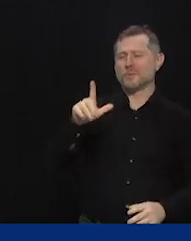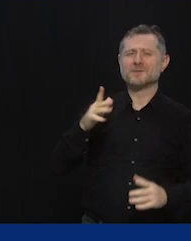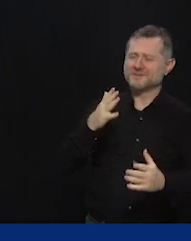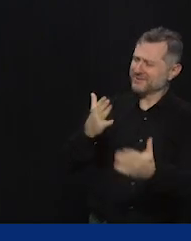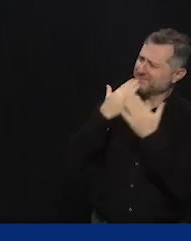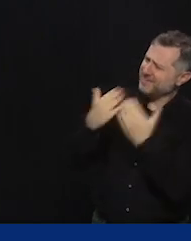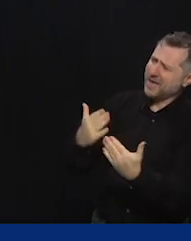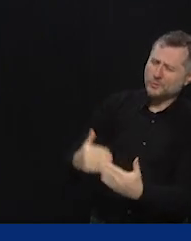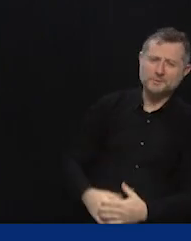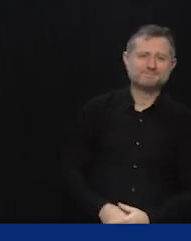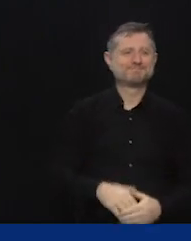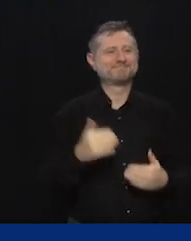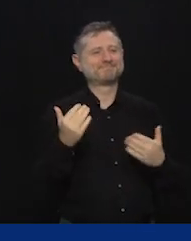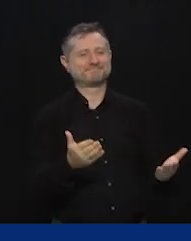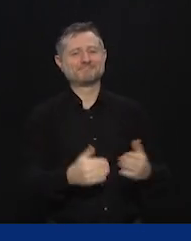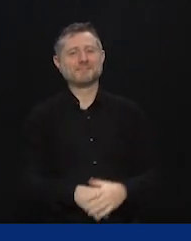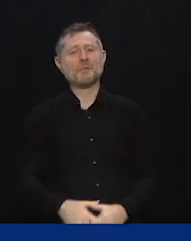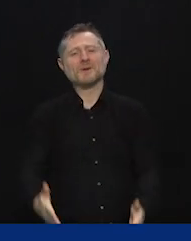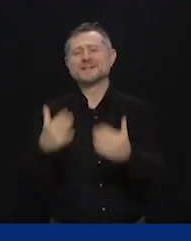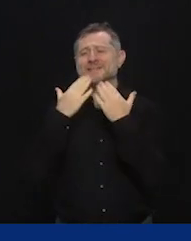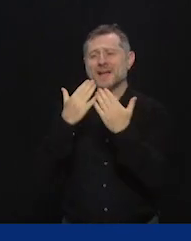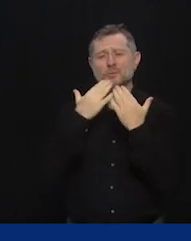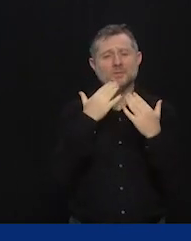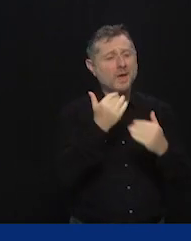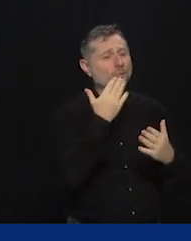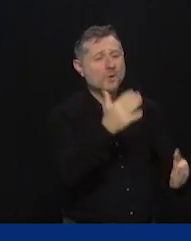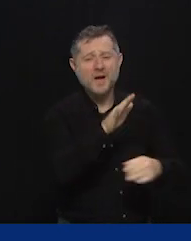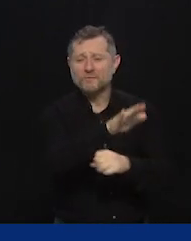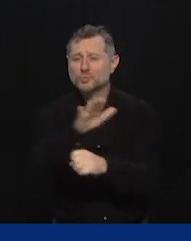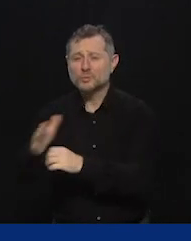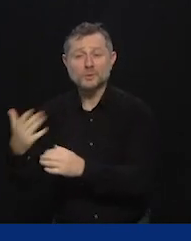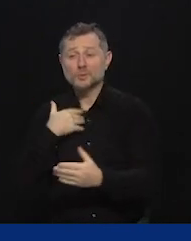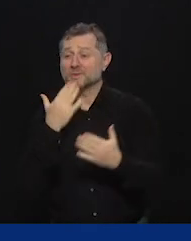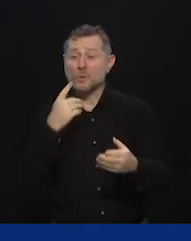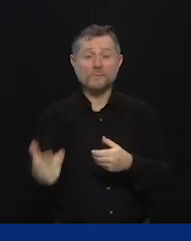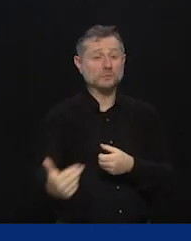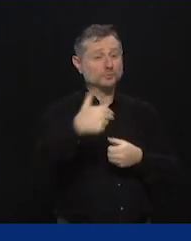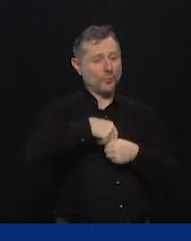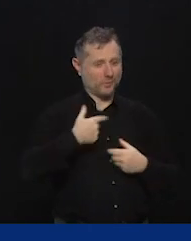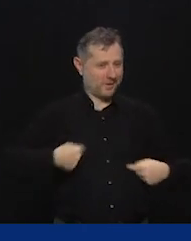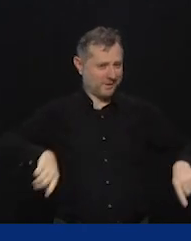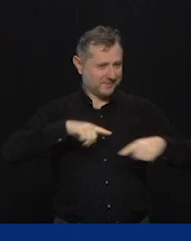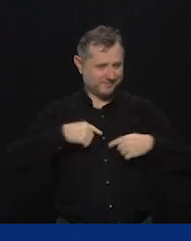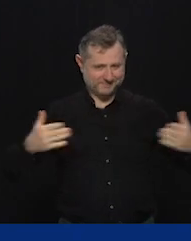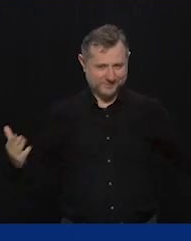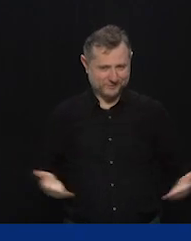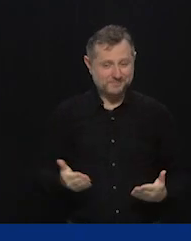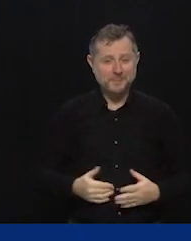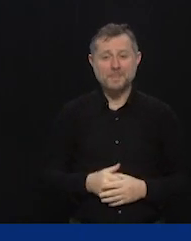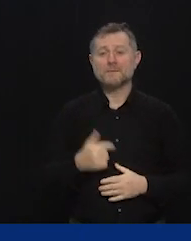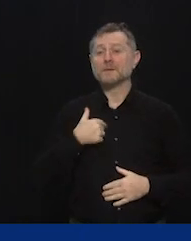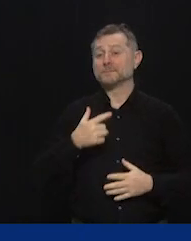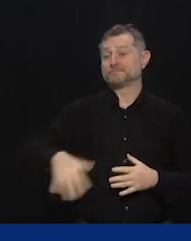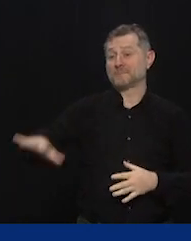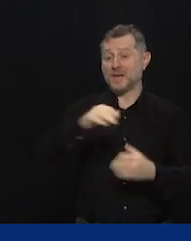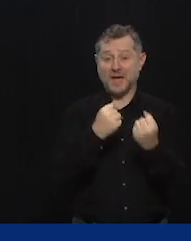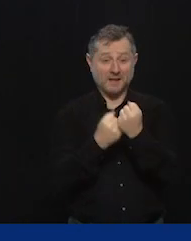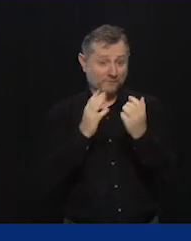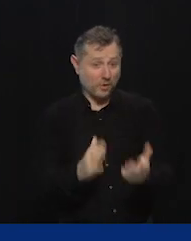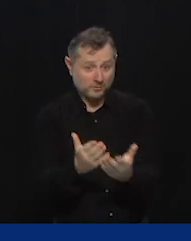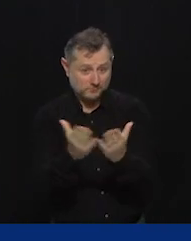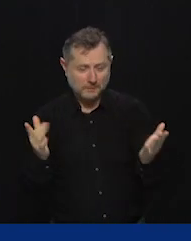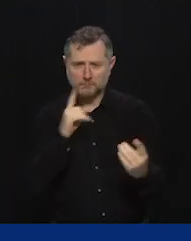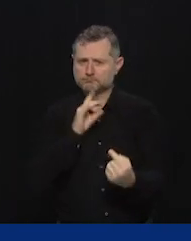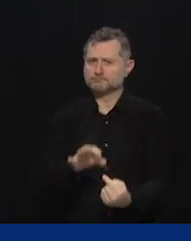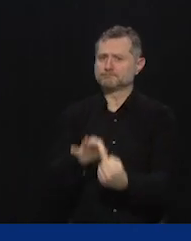Good afternoon, everyone. Thank you for joining us. And to the advocates, particularly Dina Baxt, I